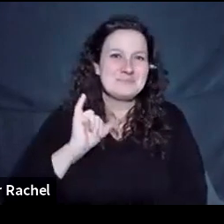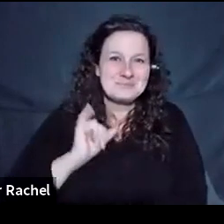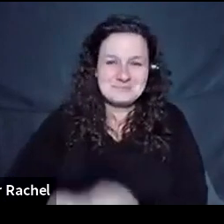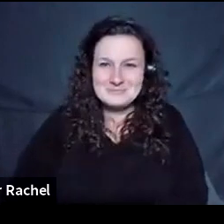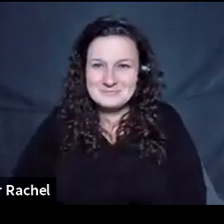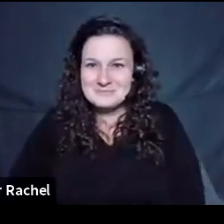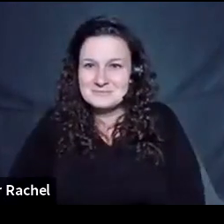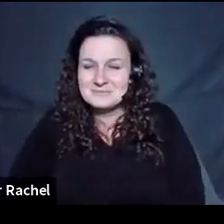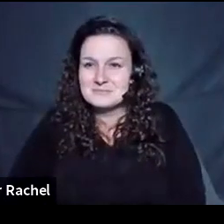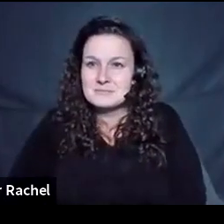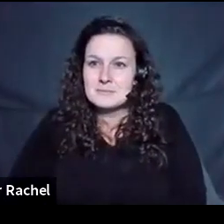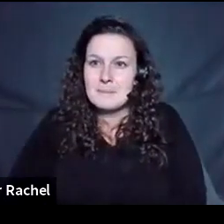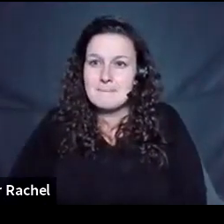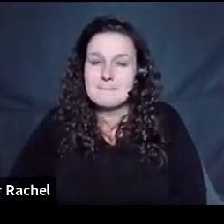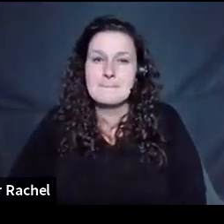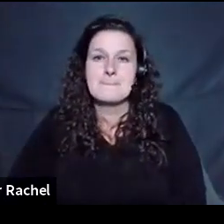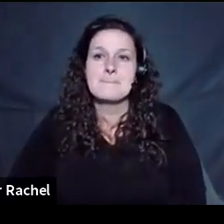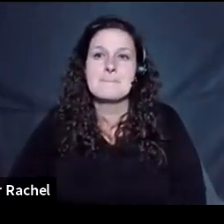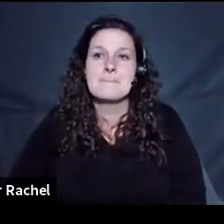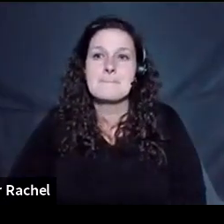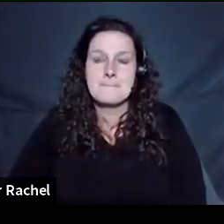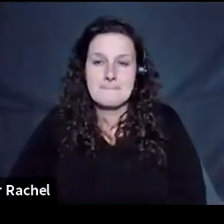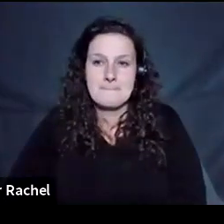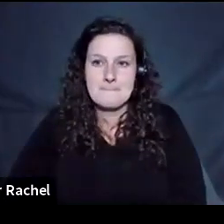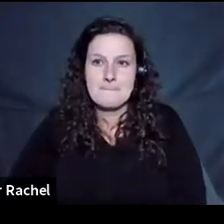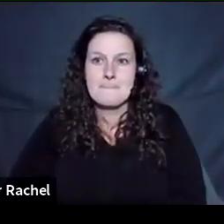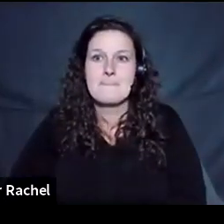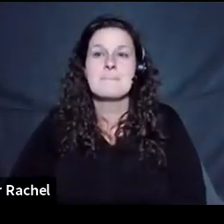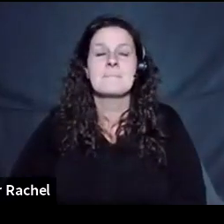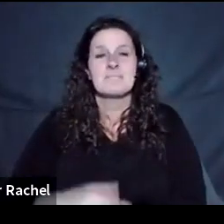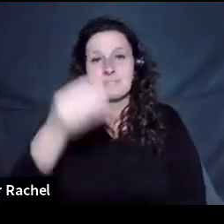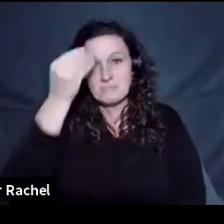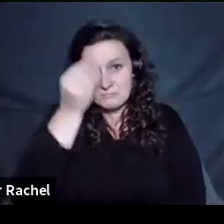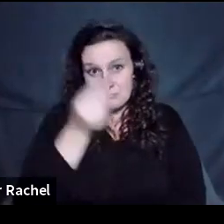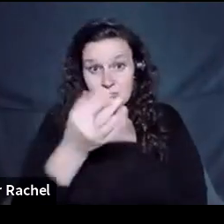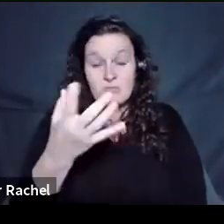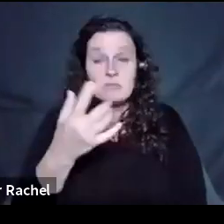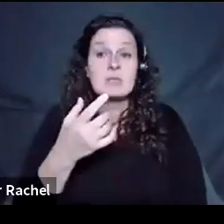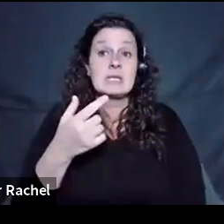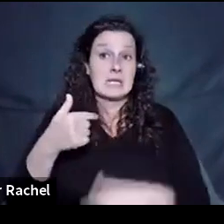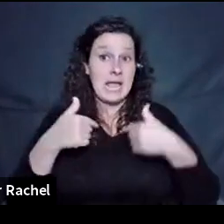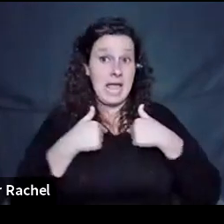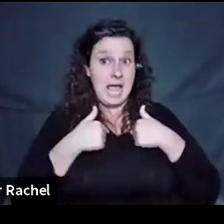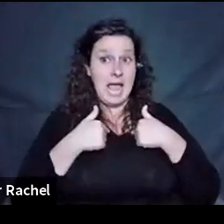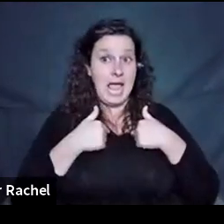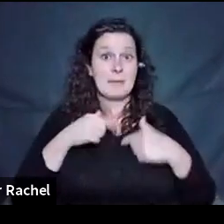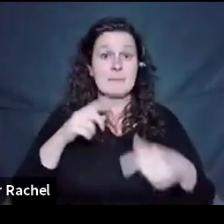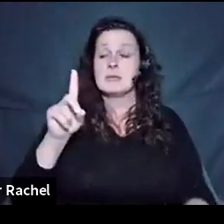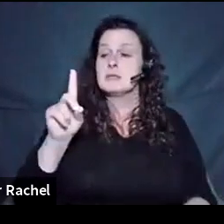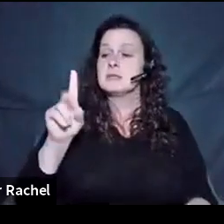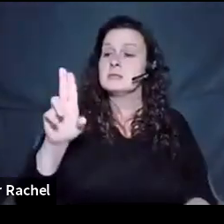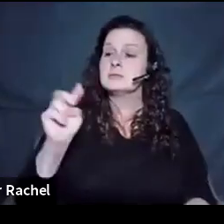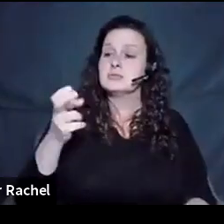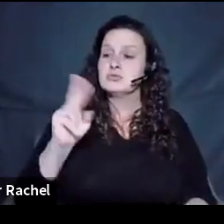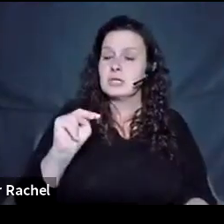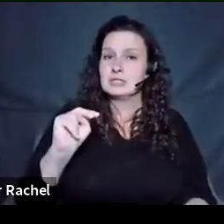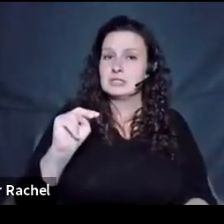So, one thing I did want to tell all the attendees, because I am dungeon moderating tonight.